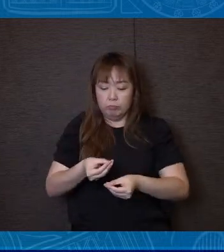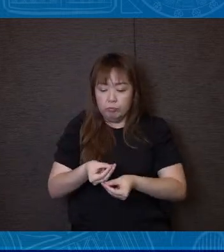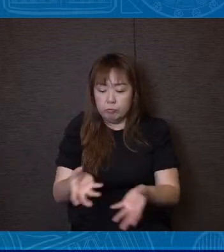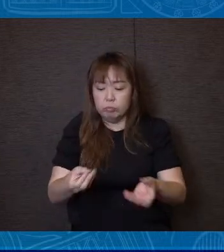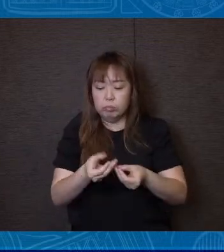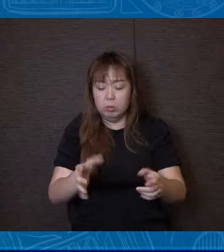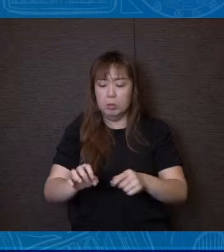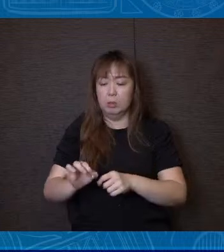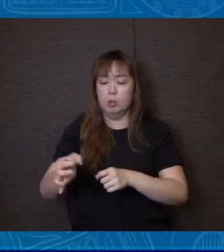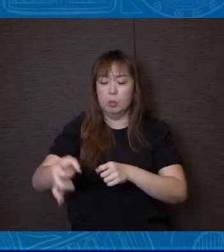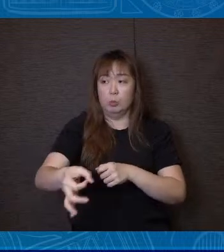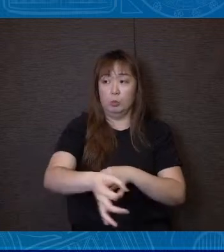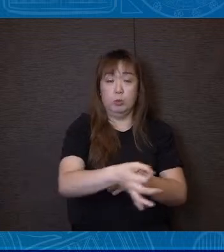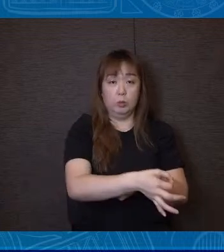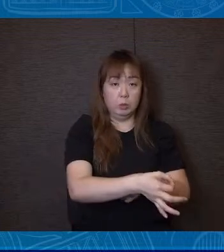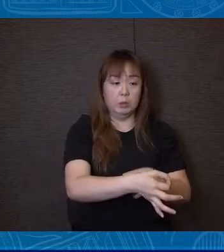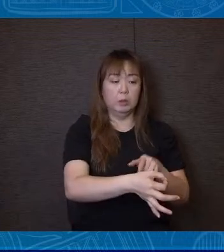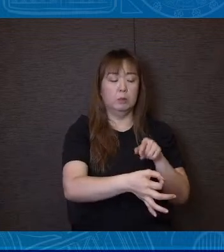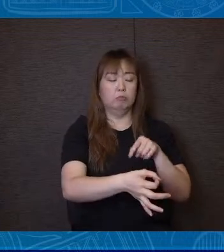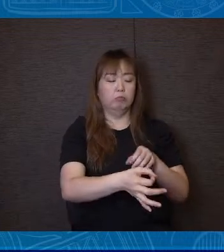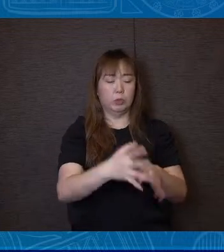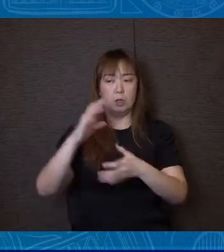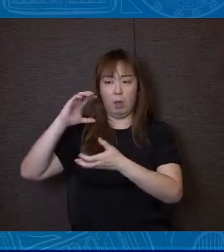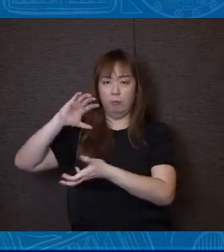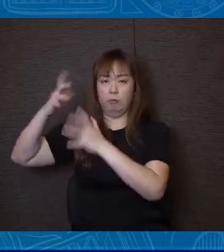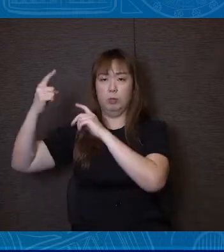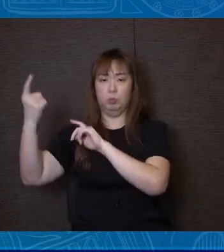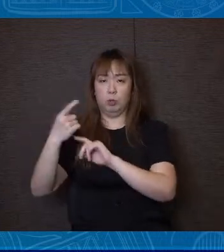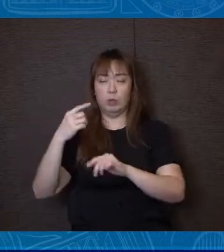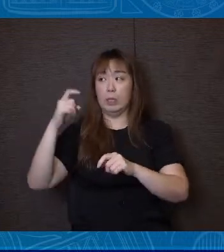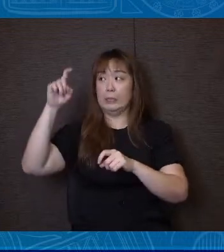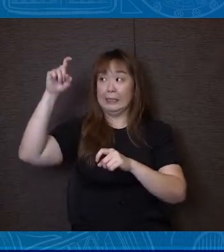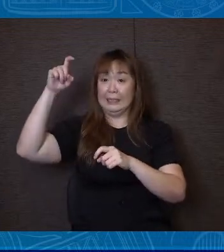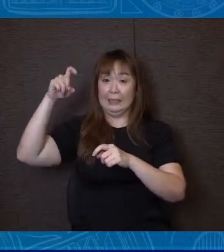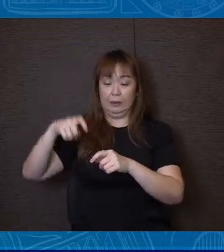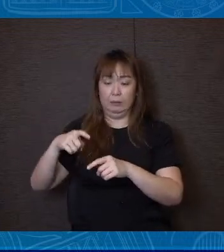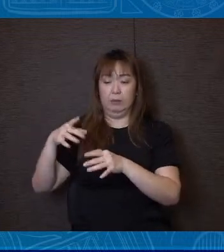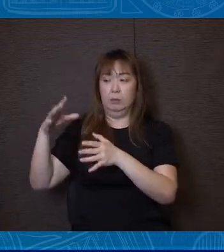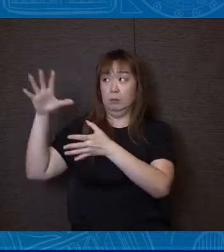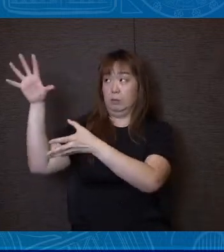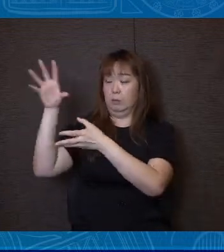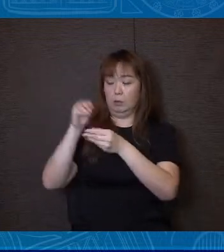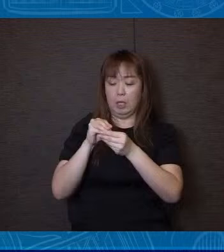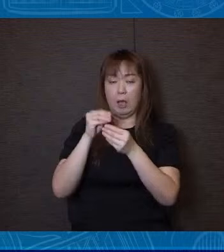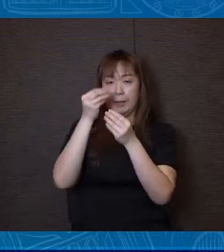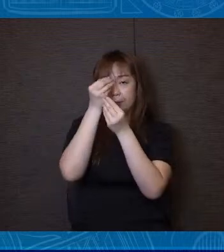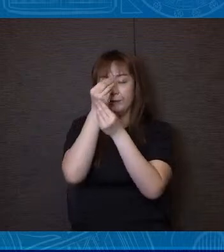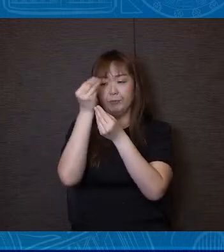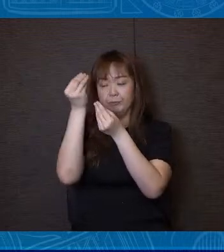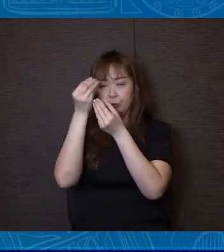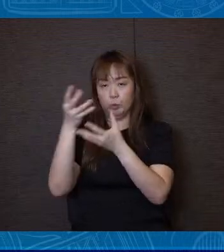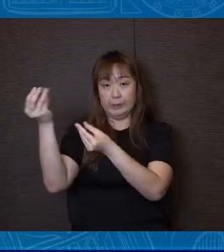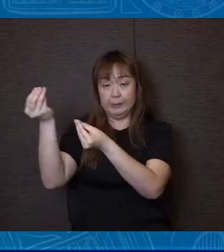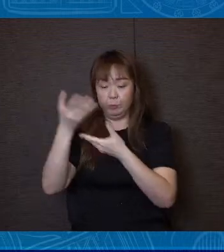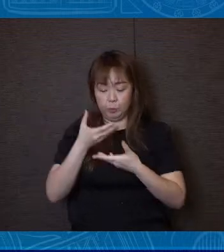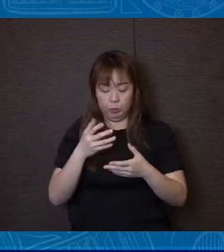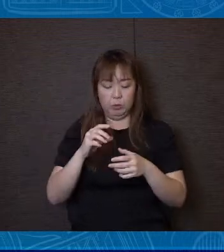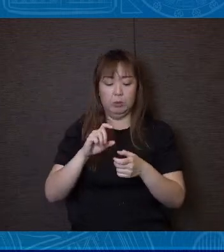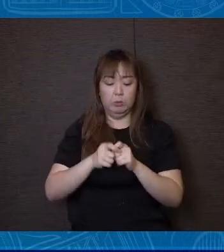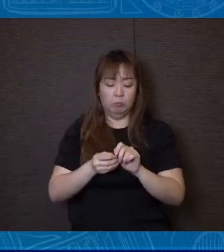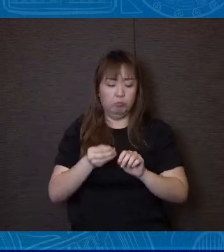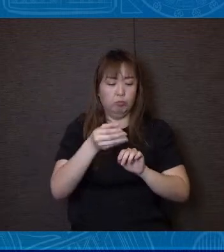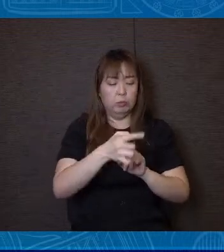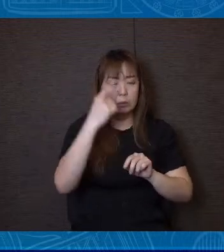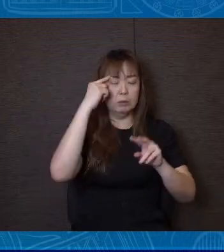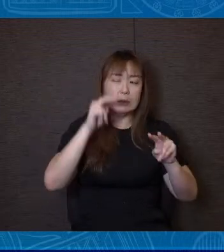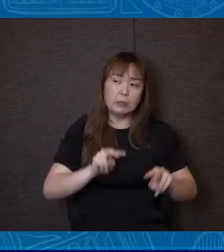historical information, the traditional typhoon facts. You need to have information about where the landslides are going to happen.